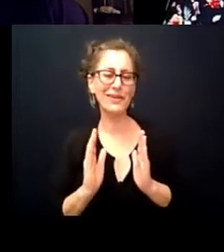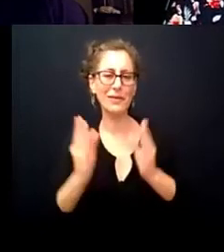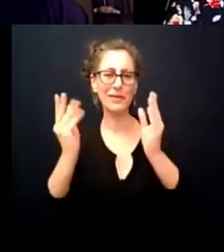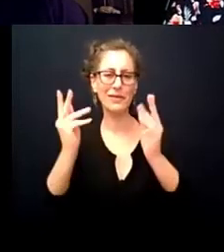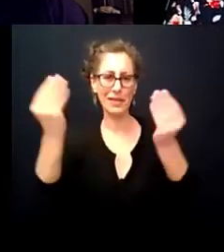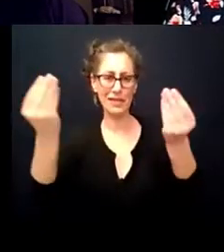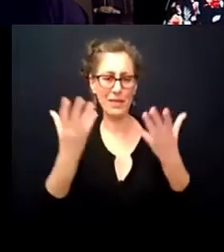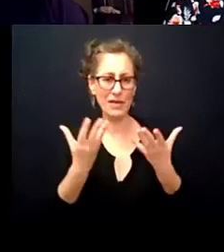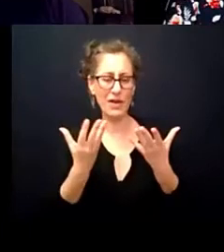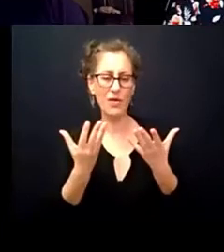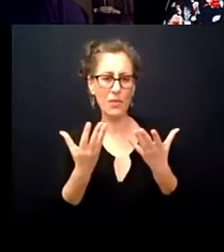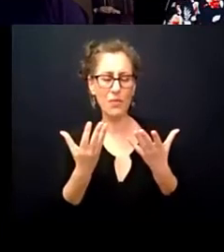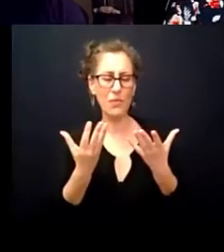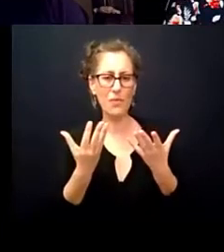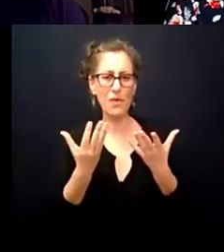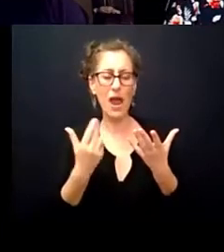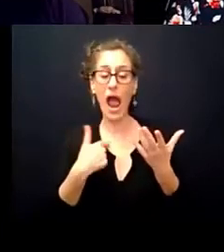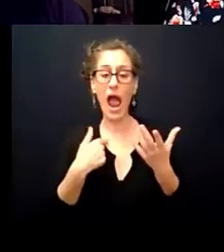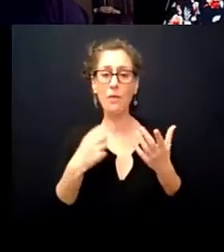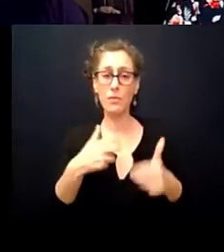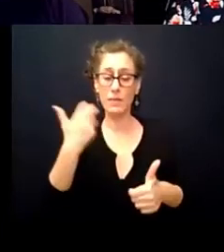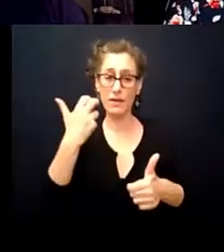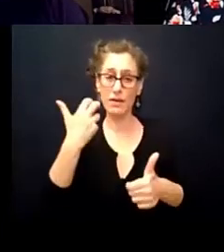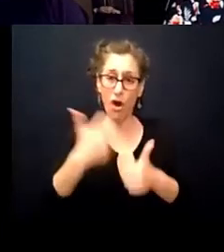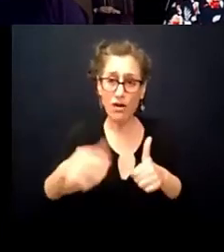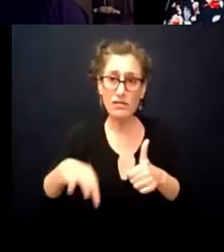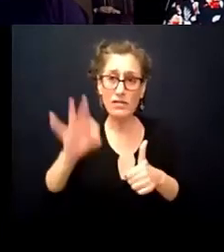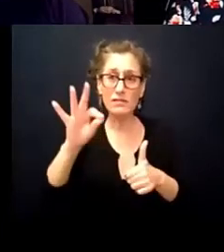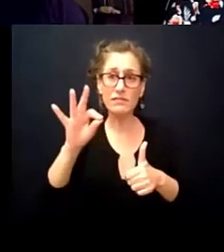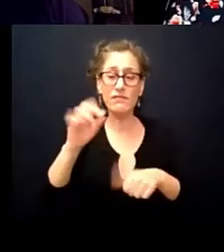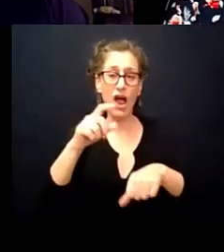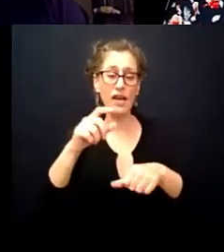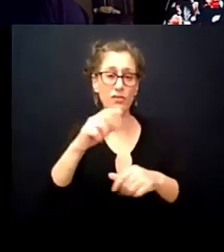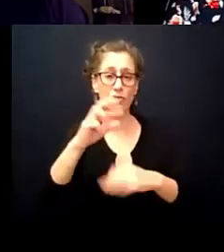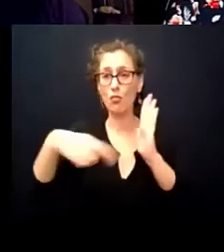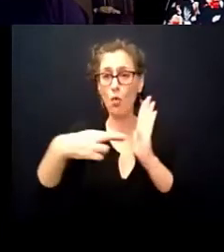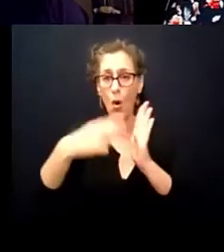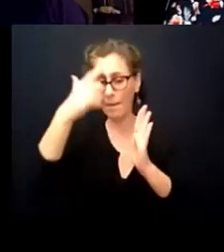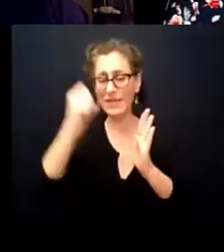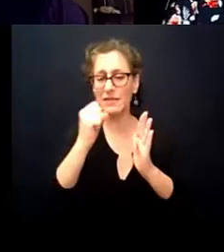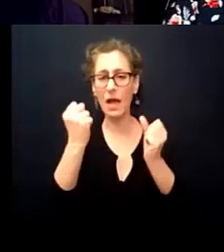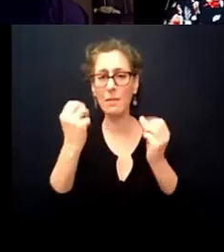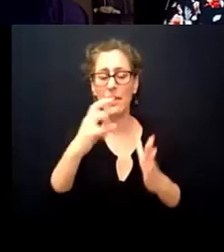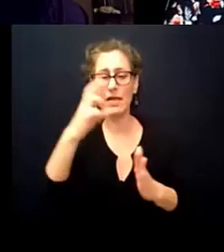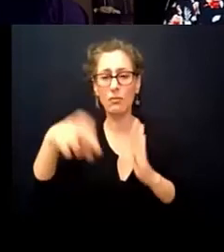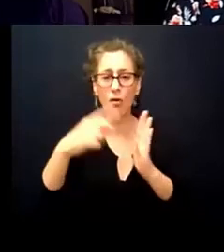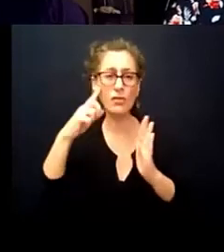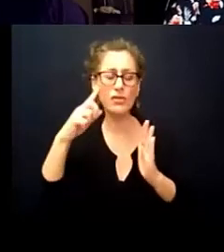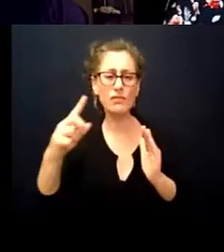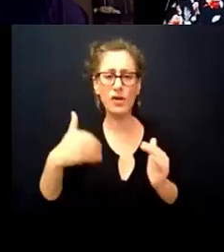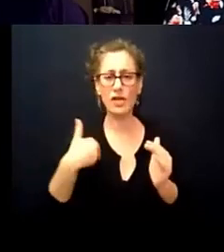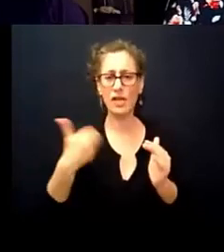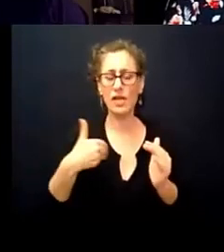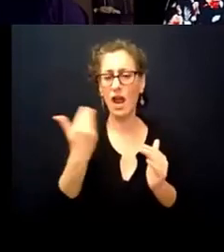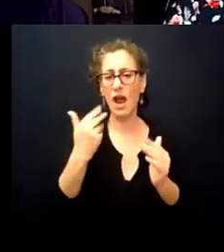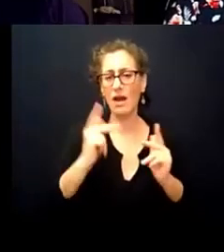be, I'd have a hard time getting cast, because there weren't very many roles for a young